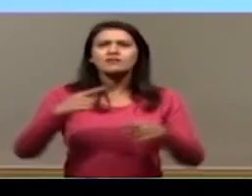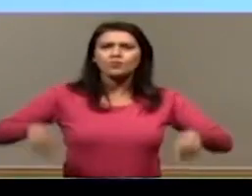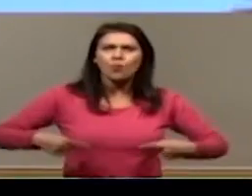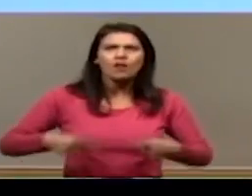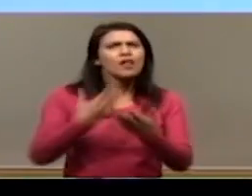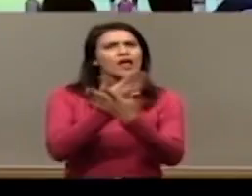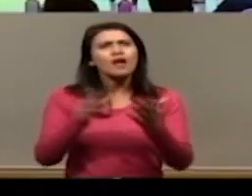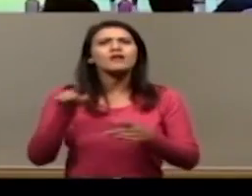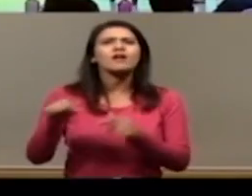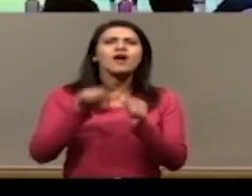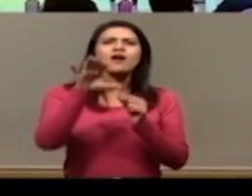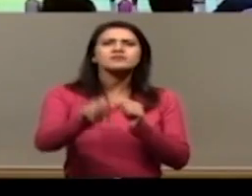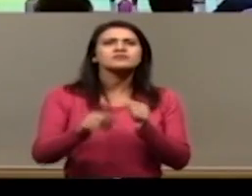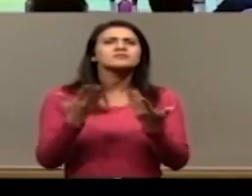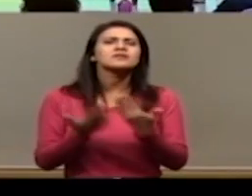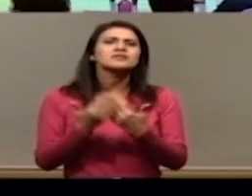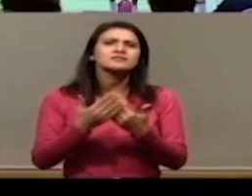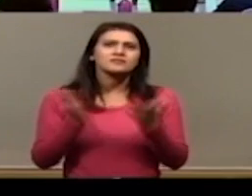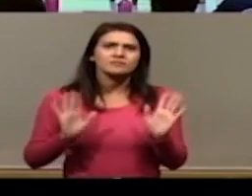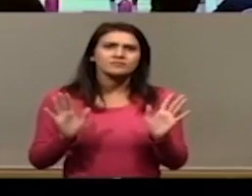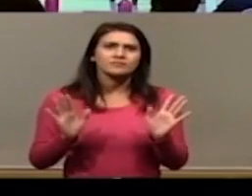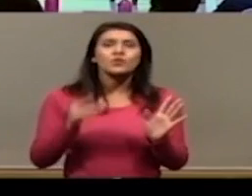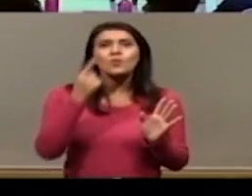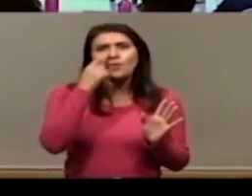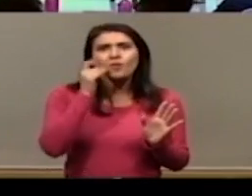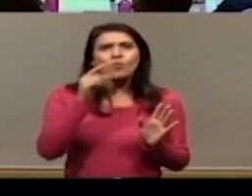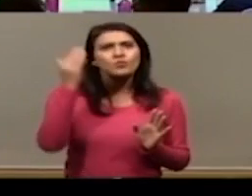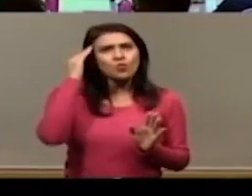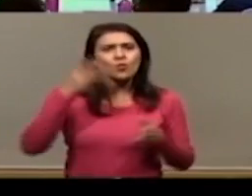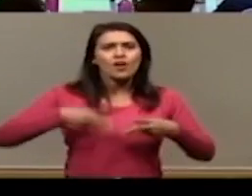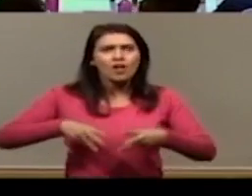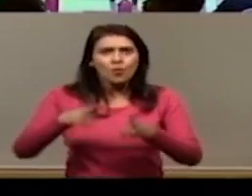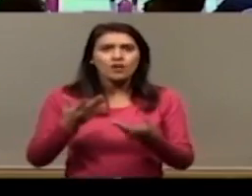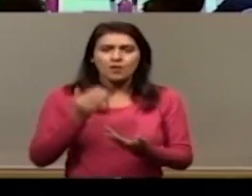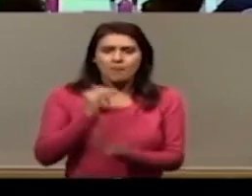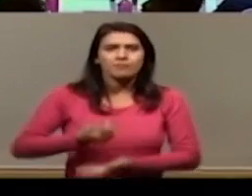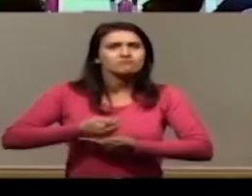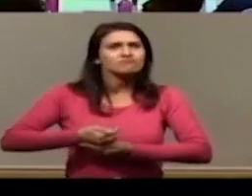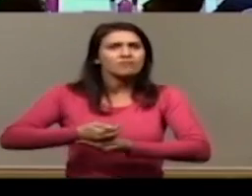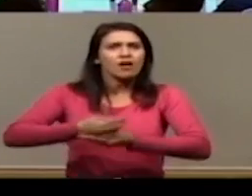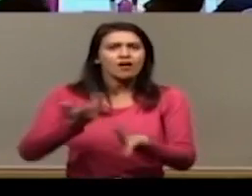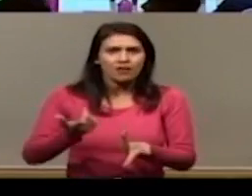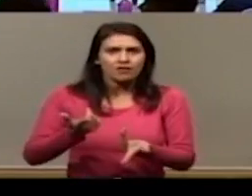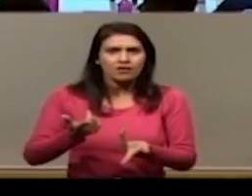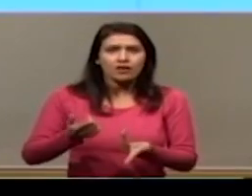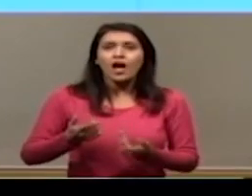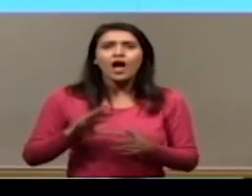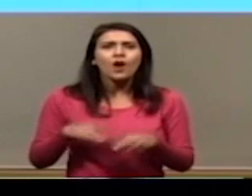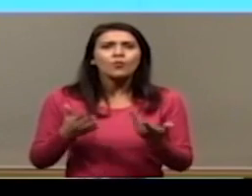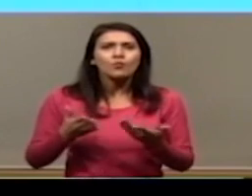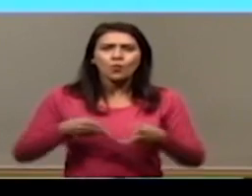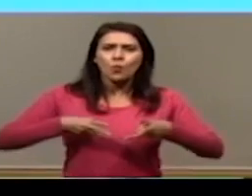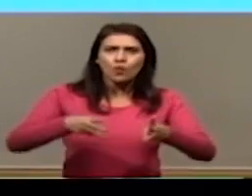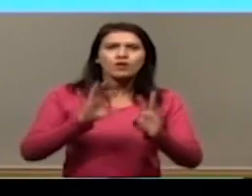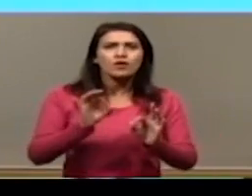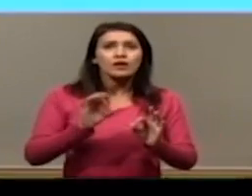wheelchair-friendly sink, it also helps all the children. Many of us who are parents know the trouble of always having to carry our child to a sink. India has one